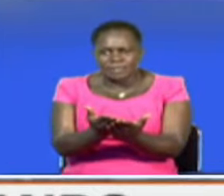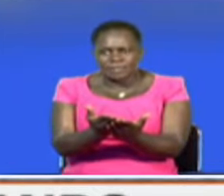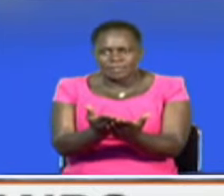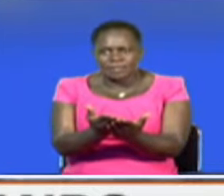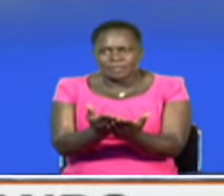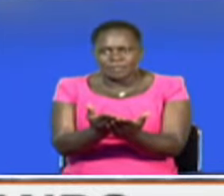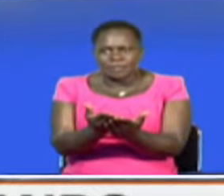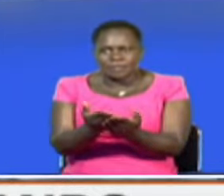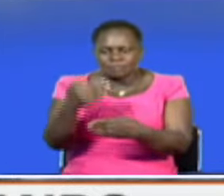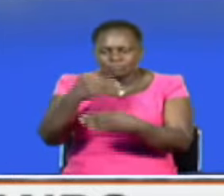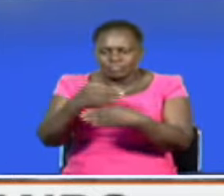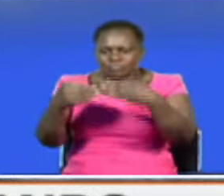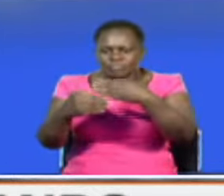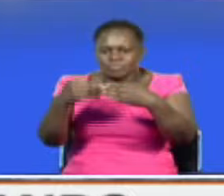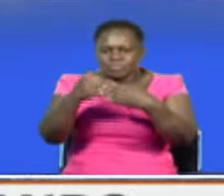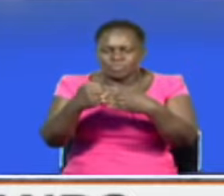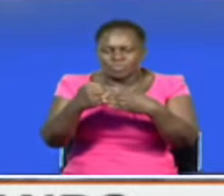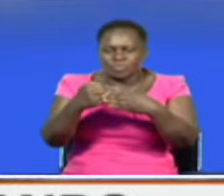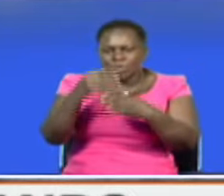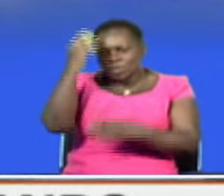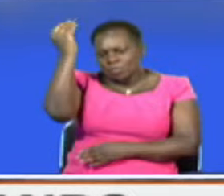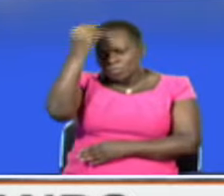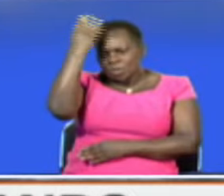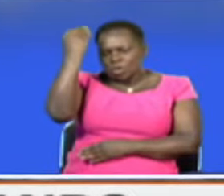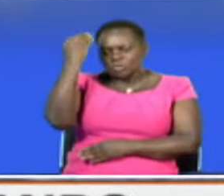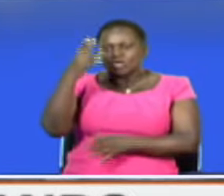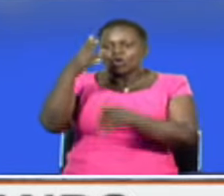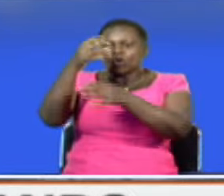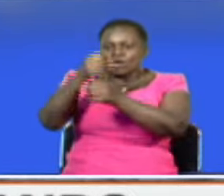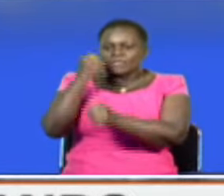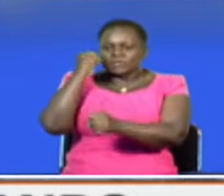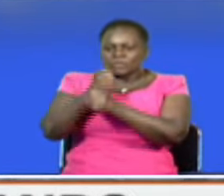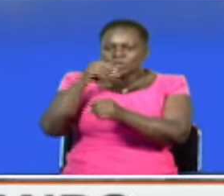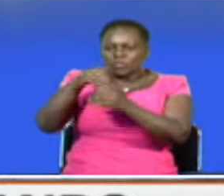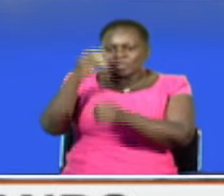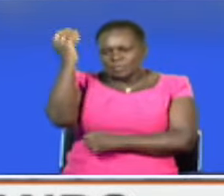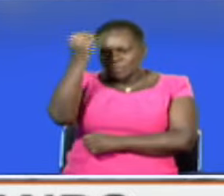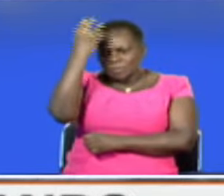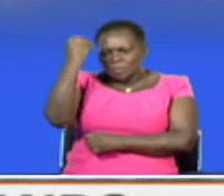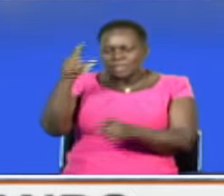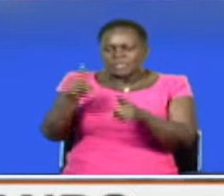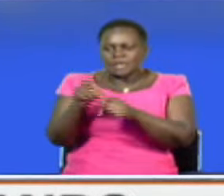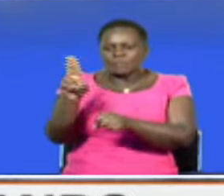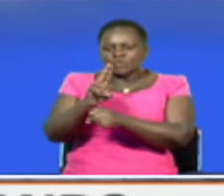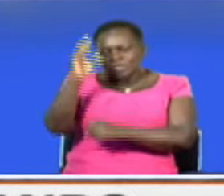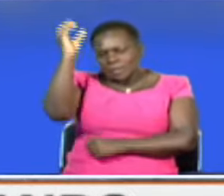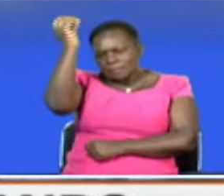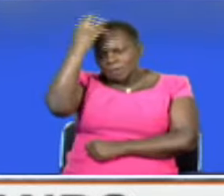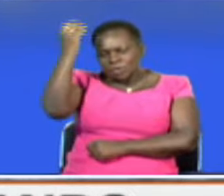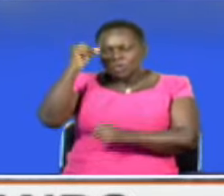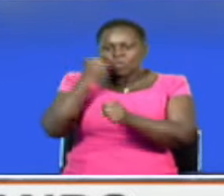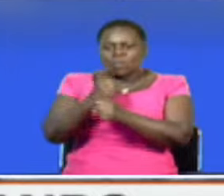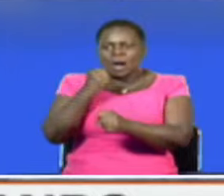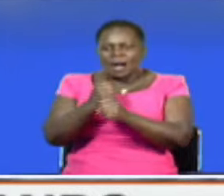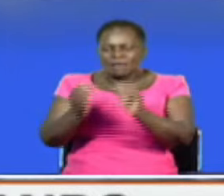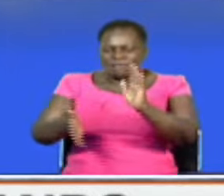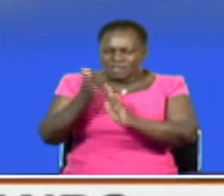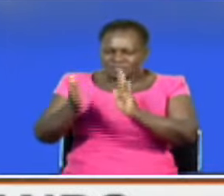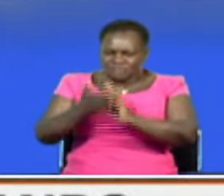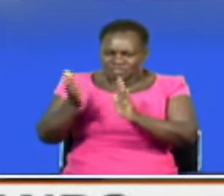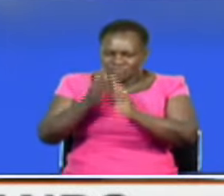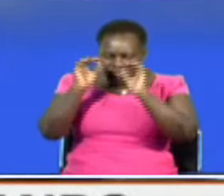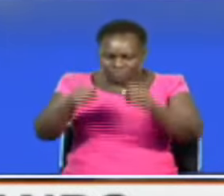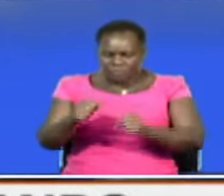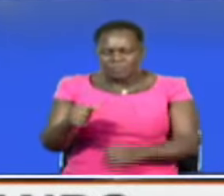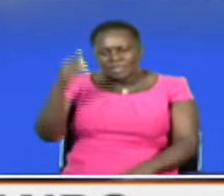the infrastructure and the structure of the port, so that companies that are operating the port and the companies that are using the port can work as efficient as possible.